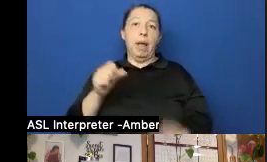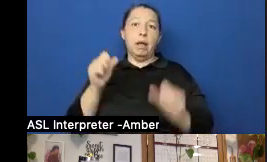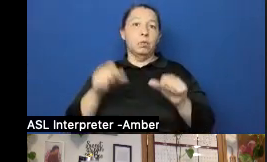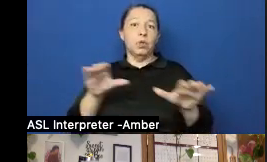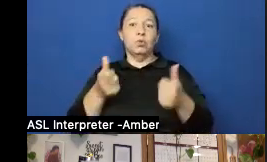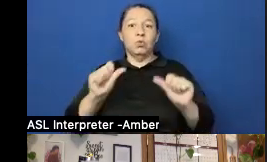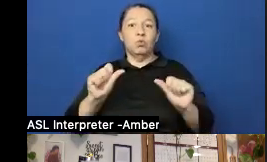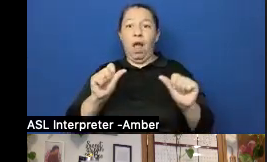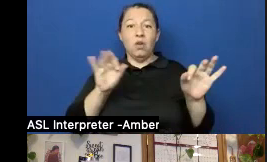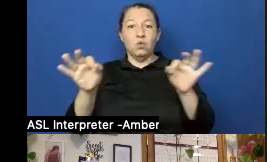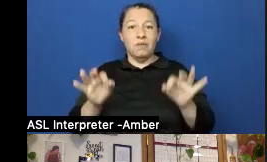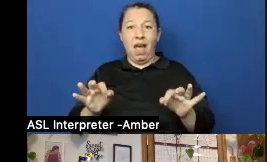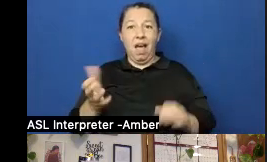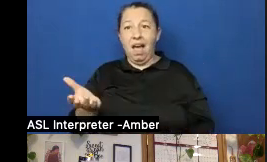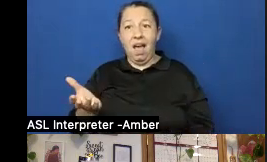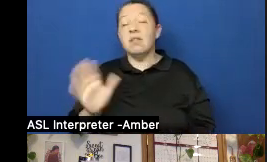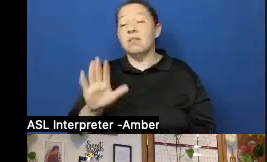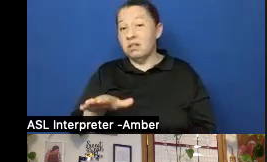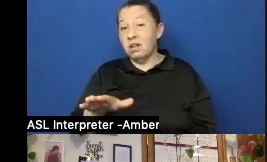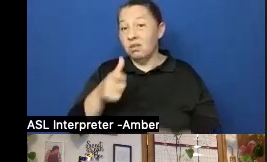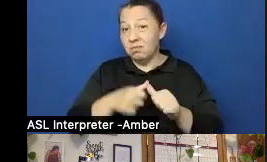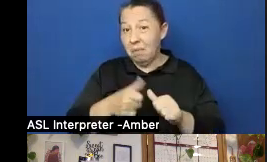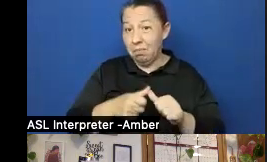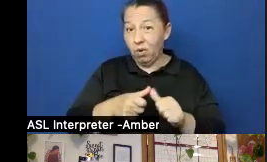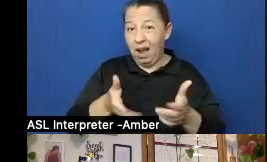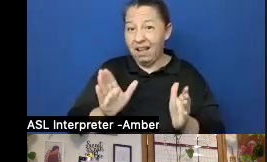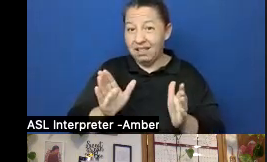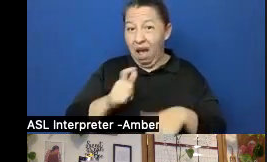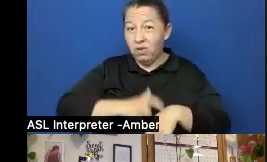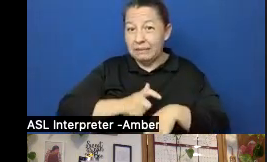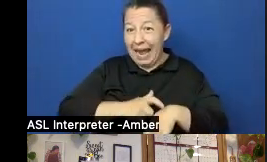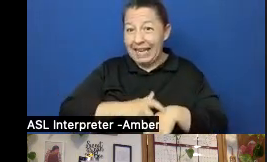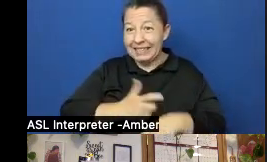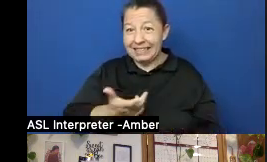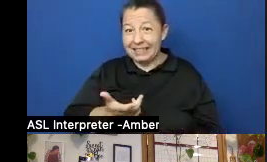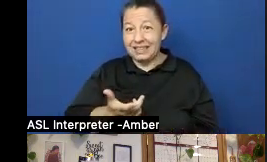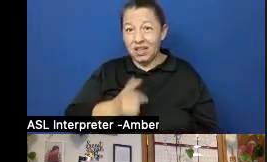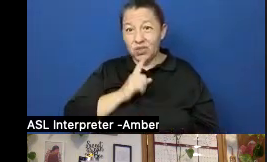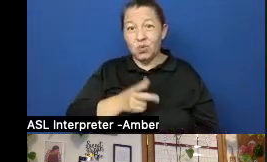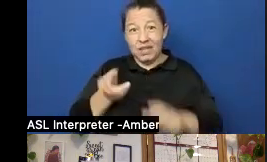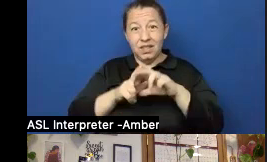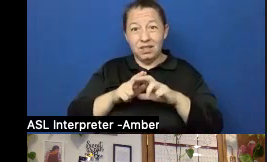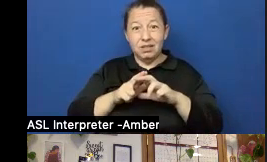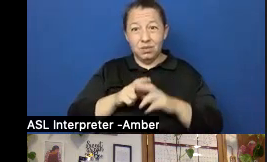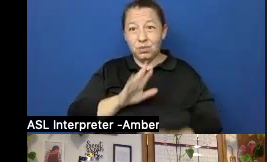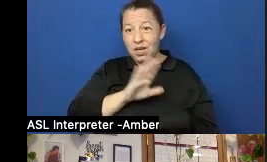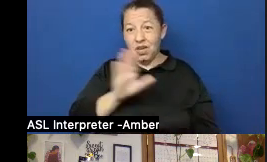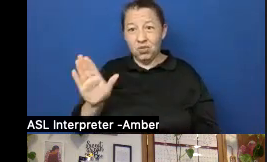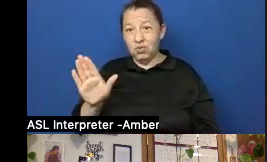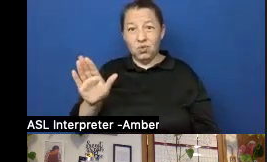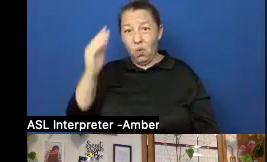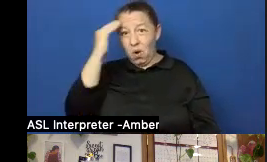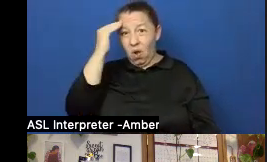define so people, and remember, give yourself some space to expand how you're thinking and expand how